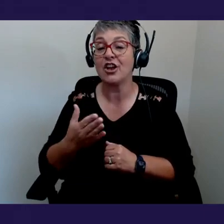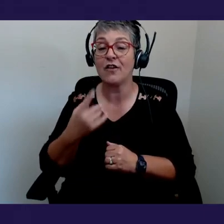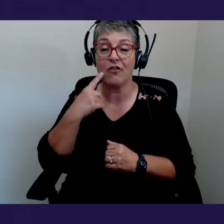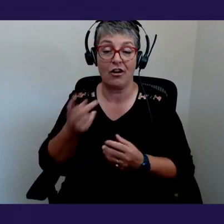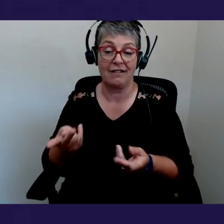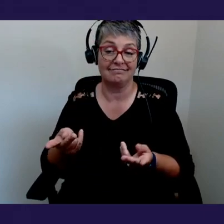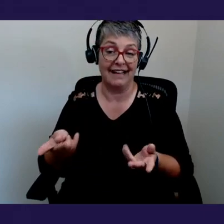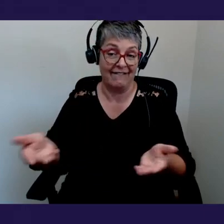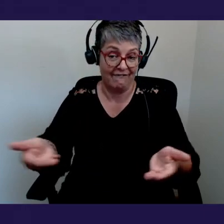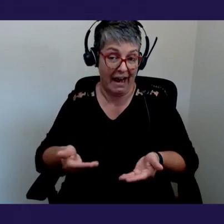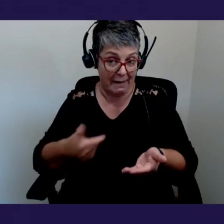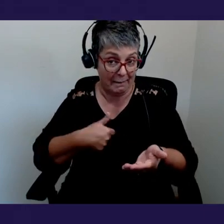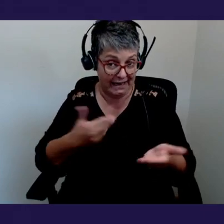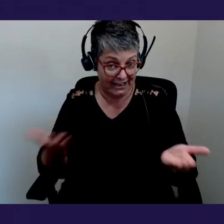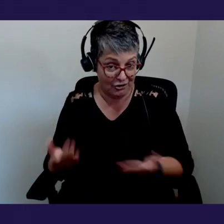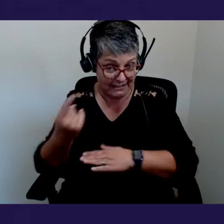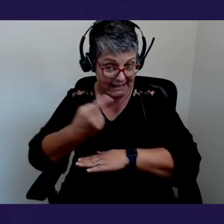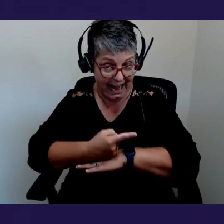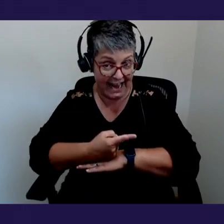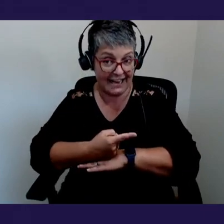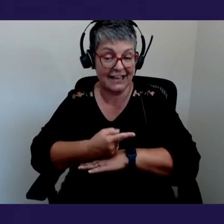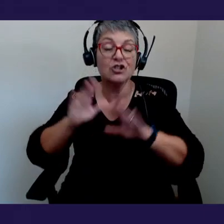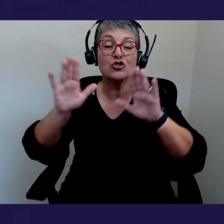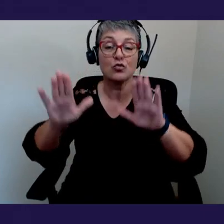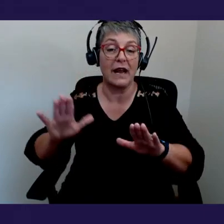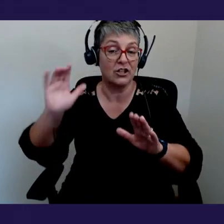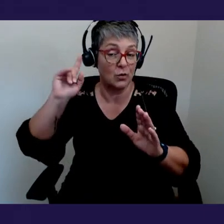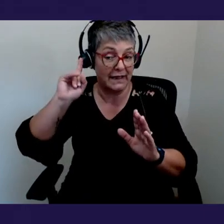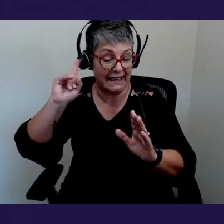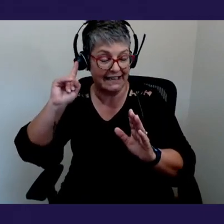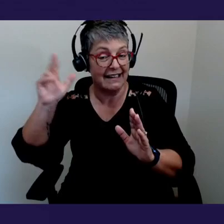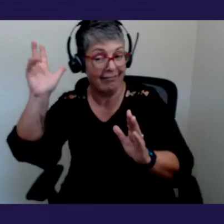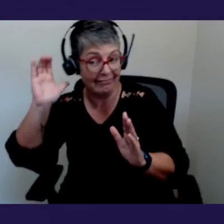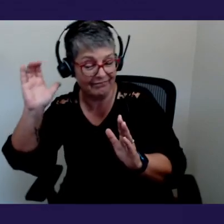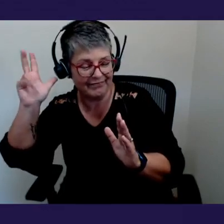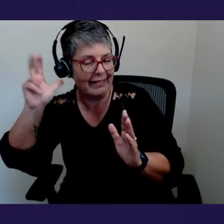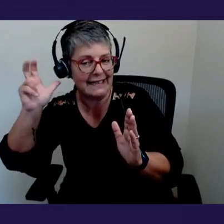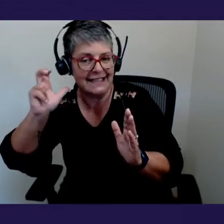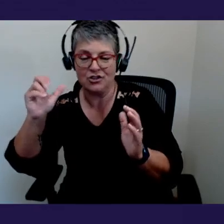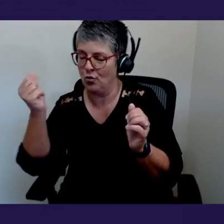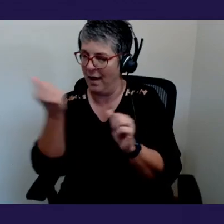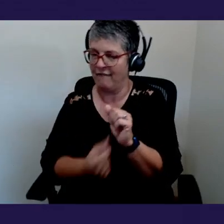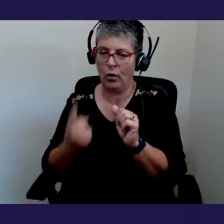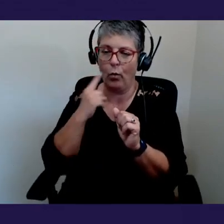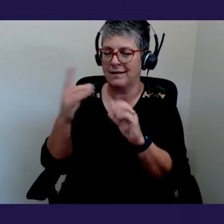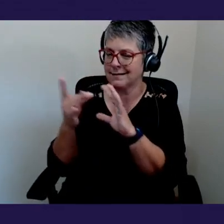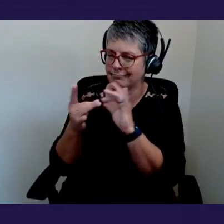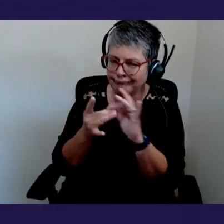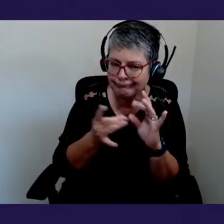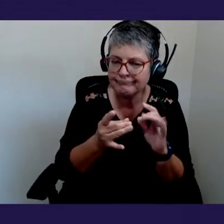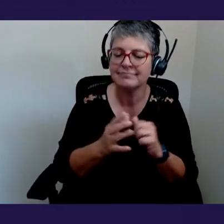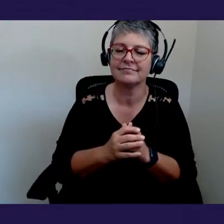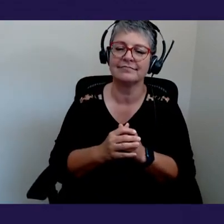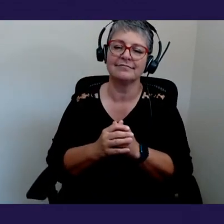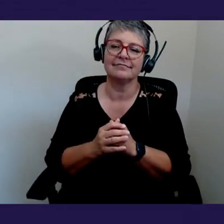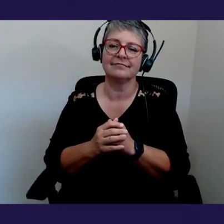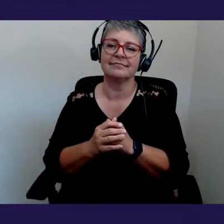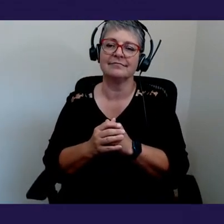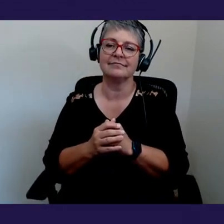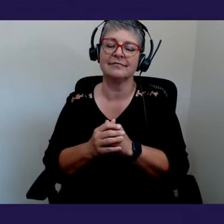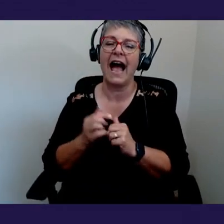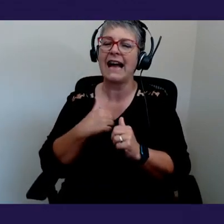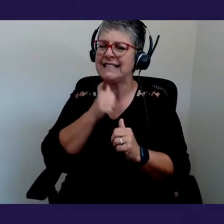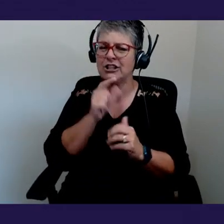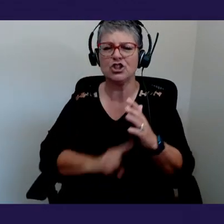it, and it's been great to listen to all the other speakers. A lot of really good points made. It's impossible to. The reason I didn't show up with a PowerPoint today